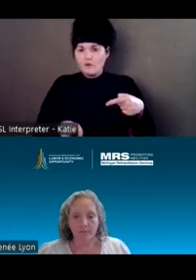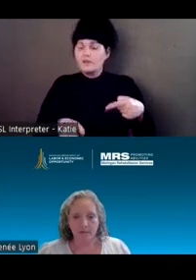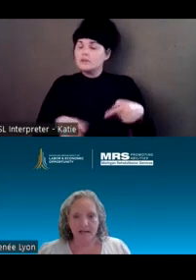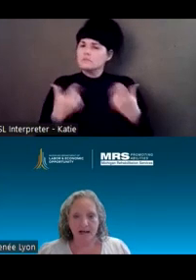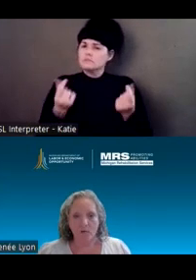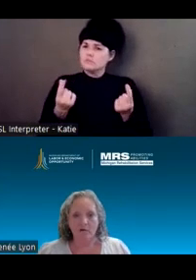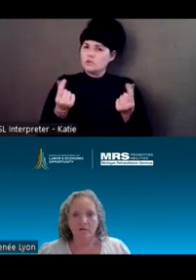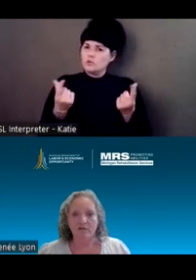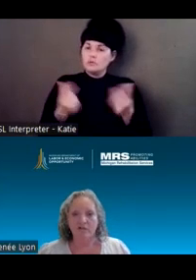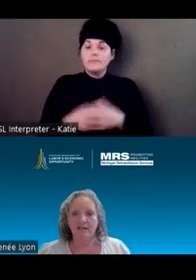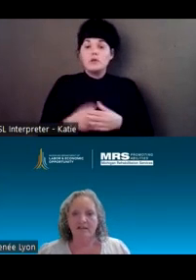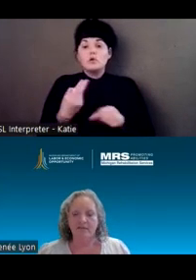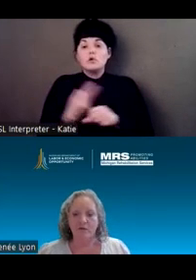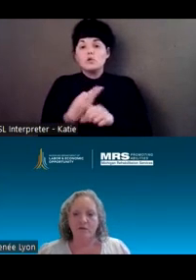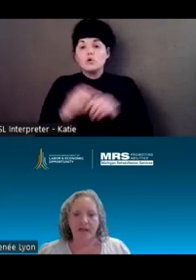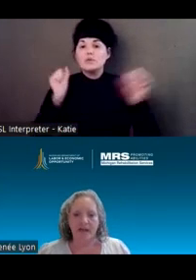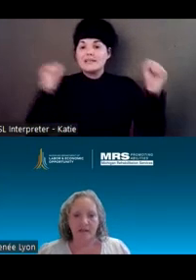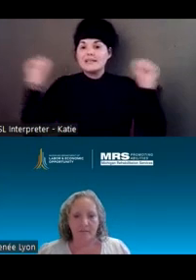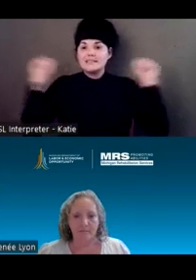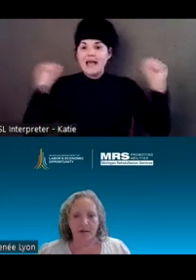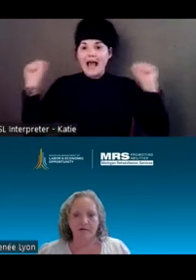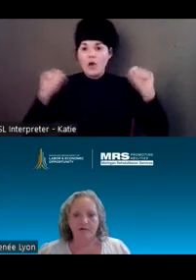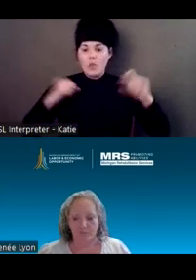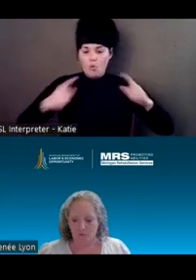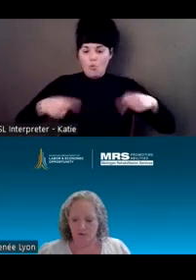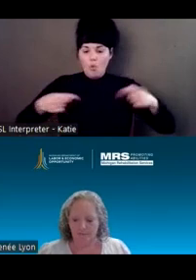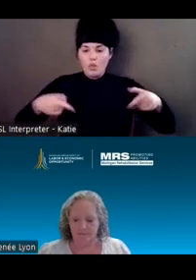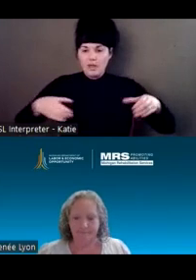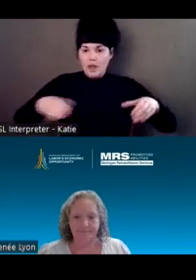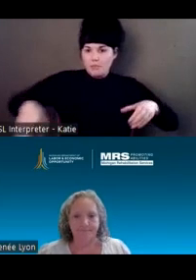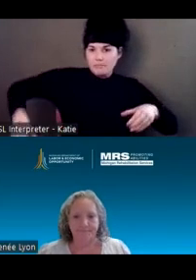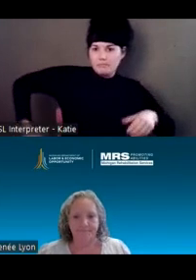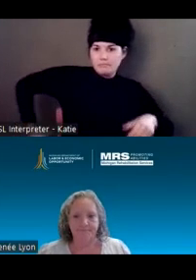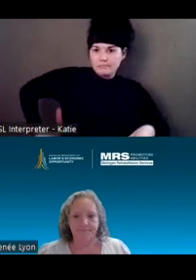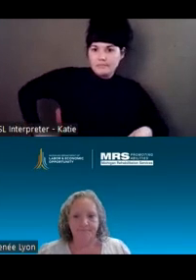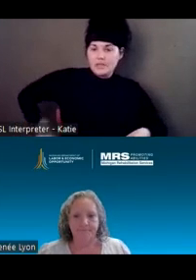rolling up a towel to give you that lumbar support.